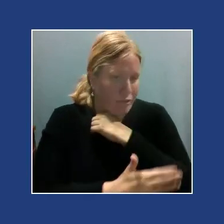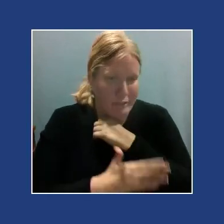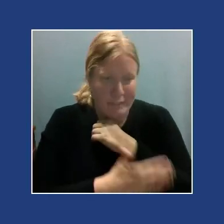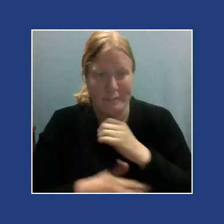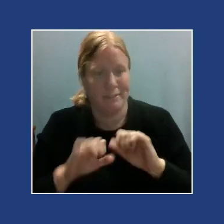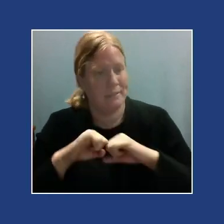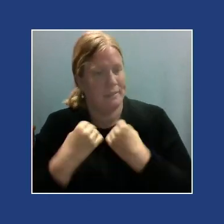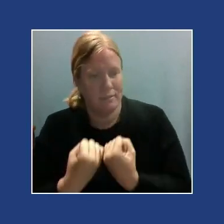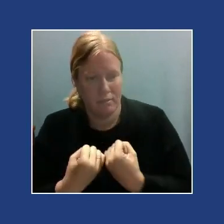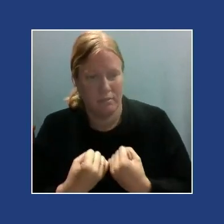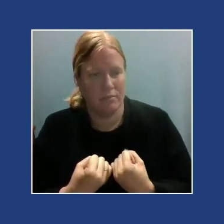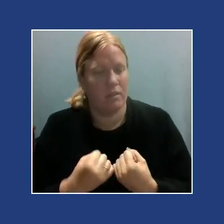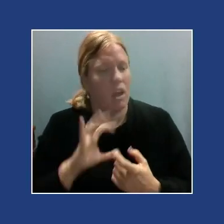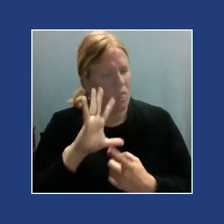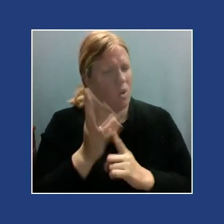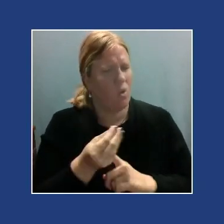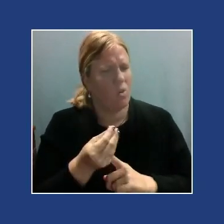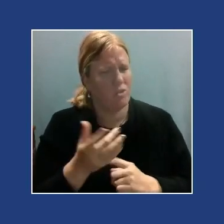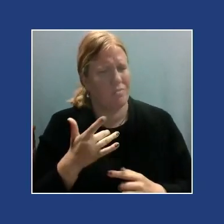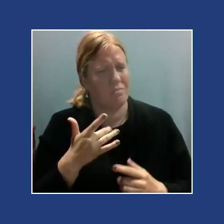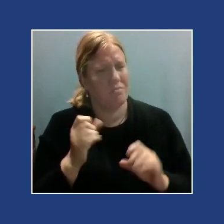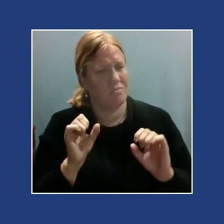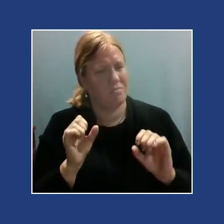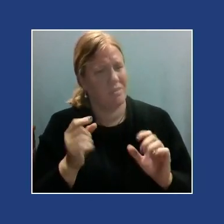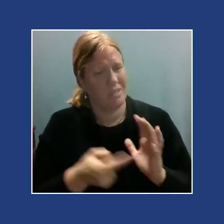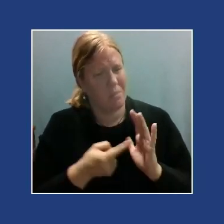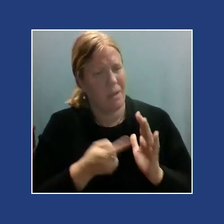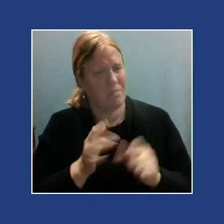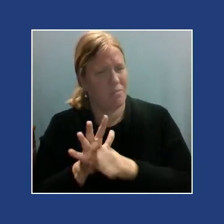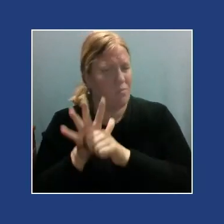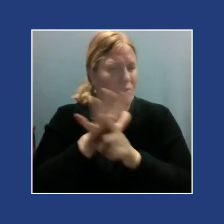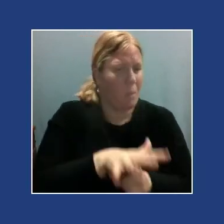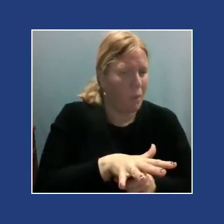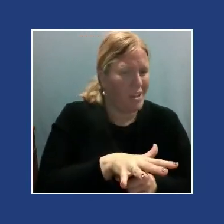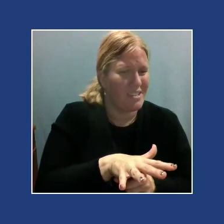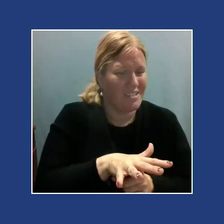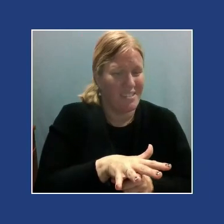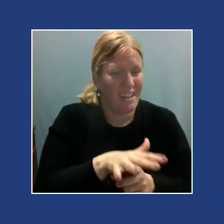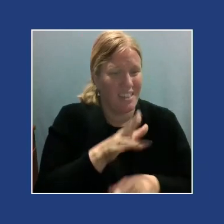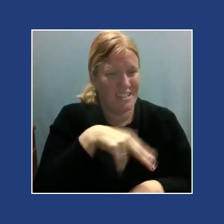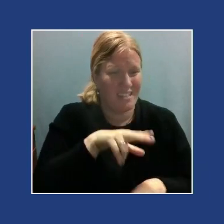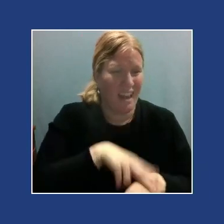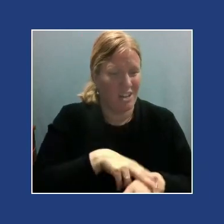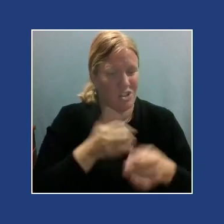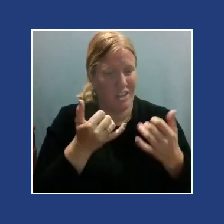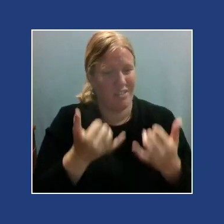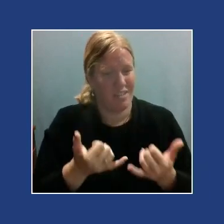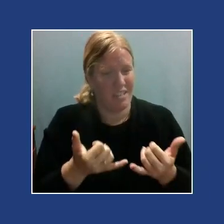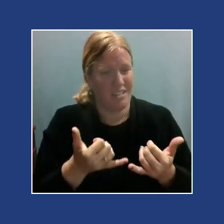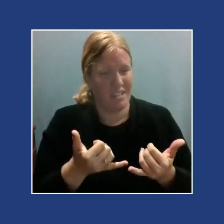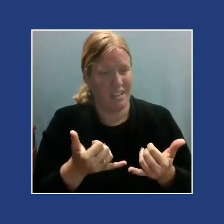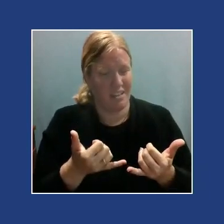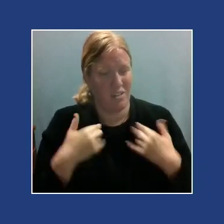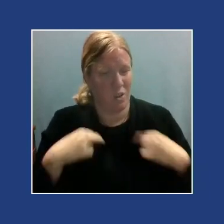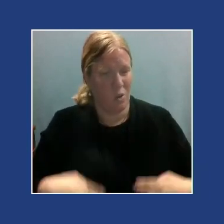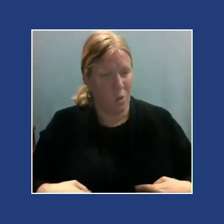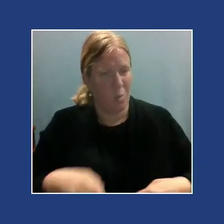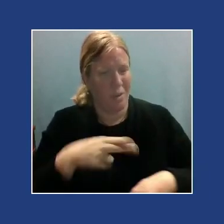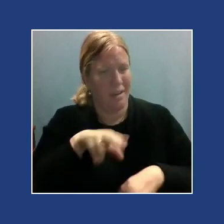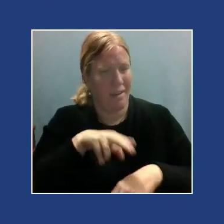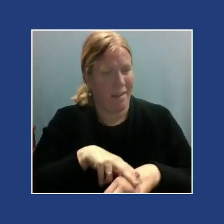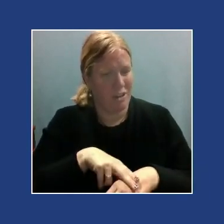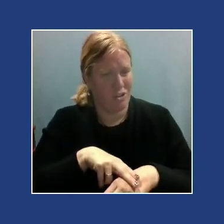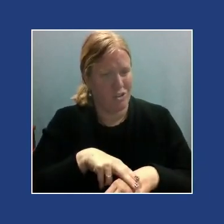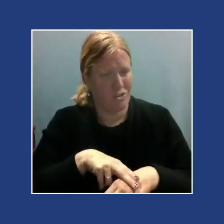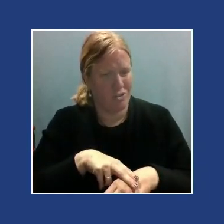culture represses these naturally existing aspects of human nature, and or the extent to which we make